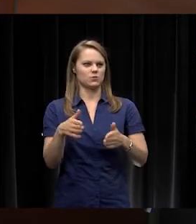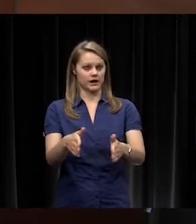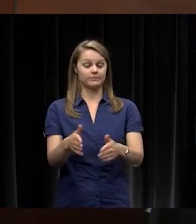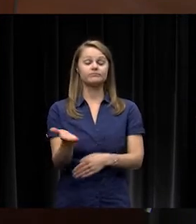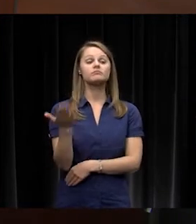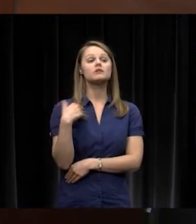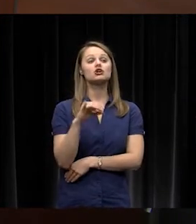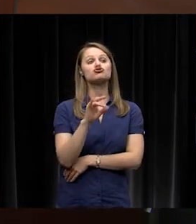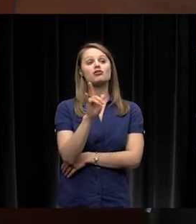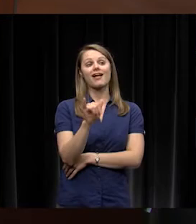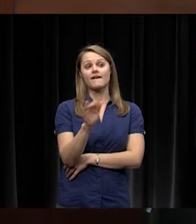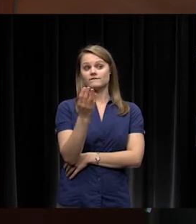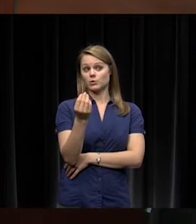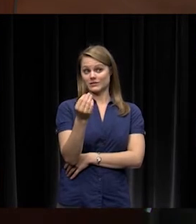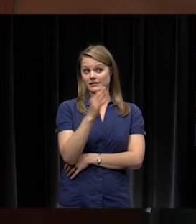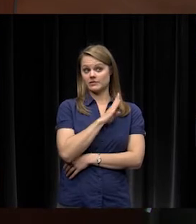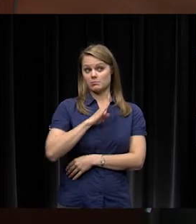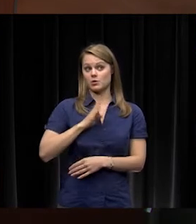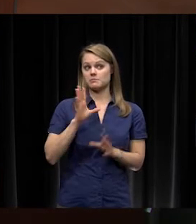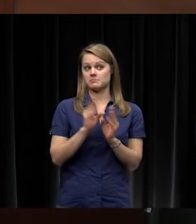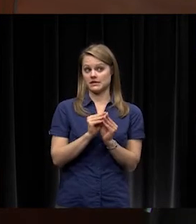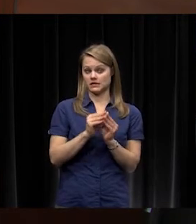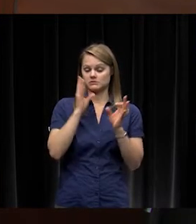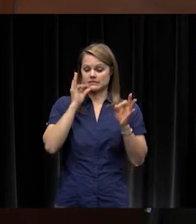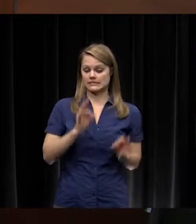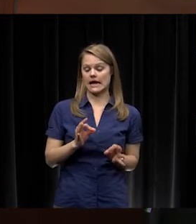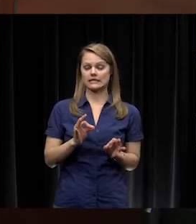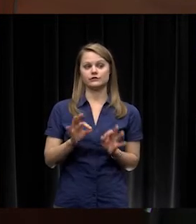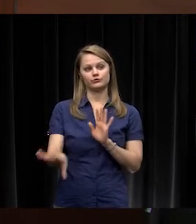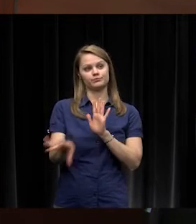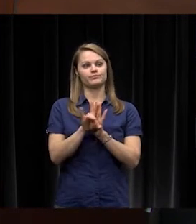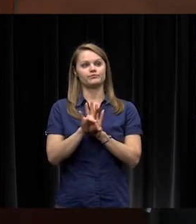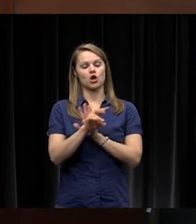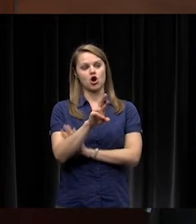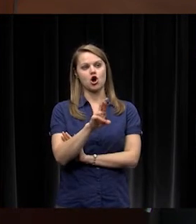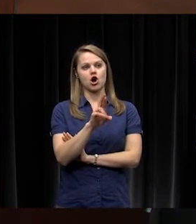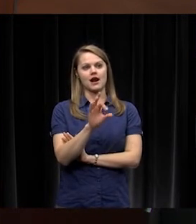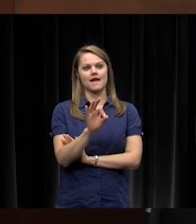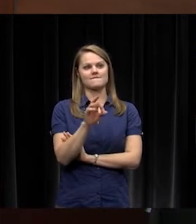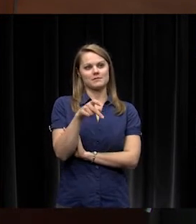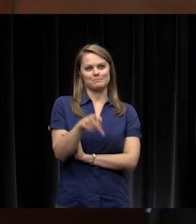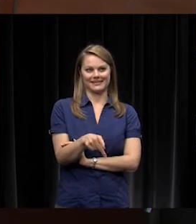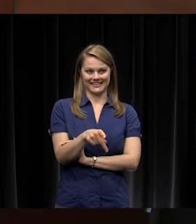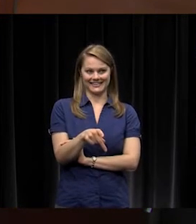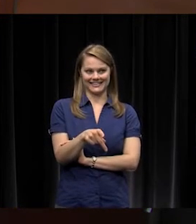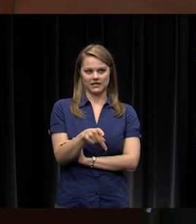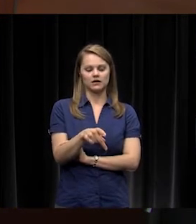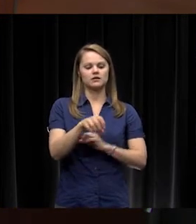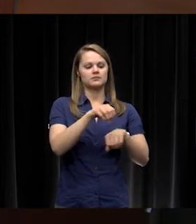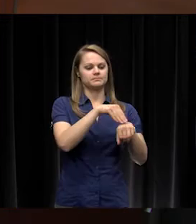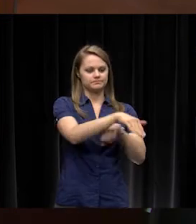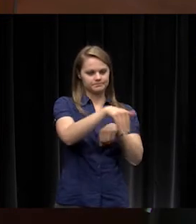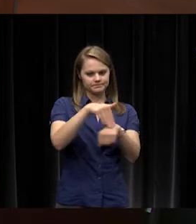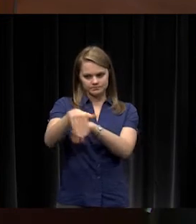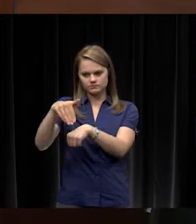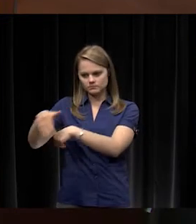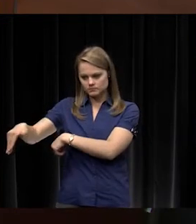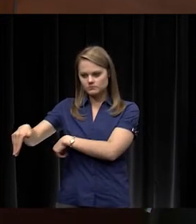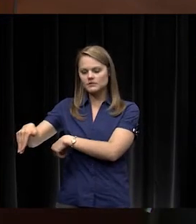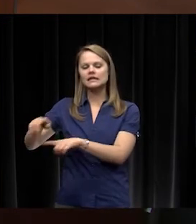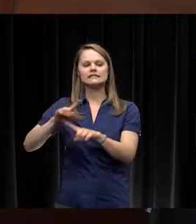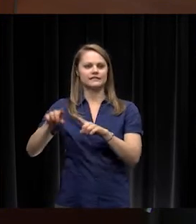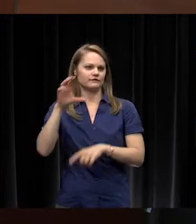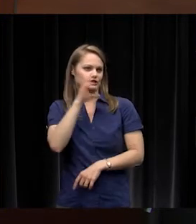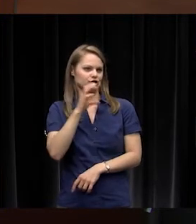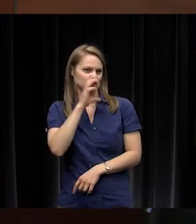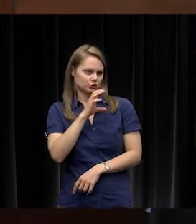meeting, we made the decision to go out to RFP and send out an RFP to several different search firms. At